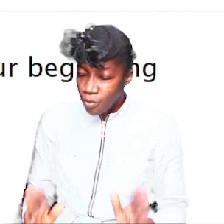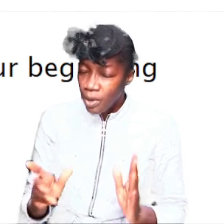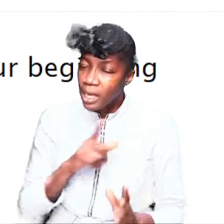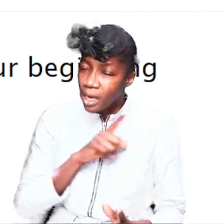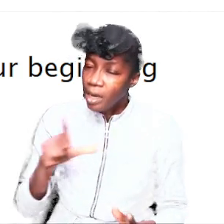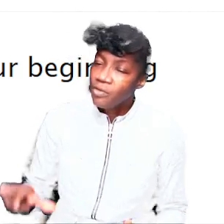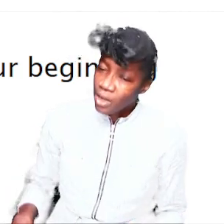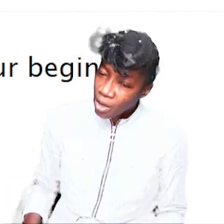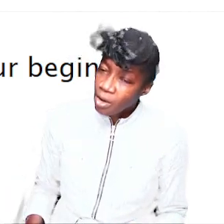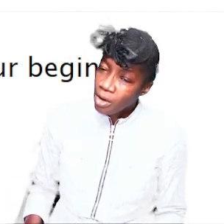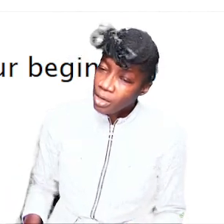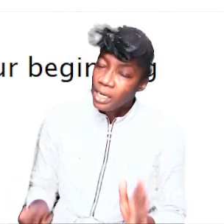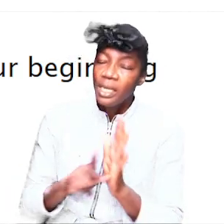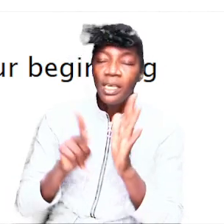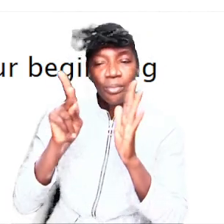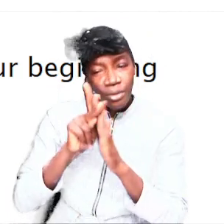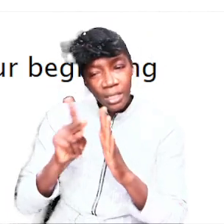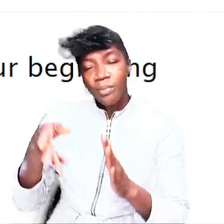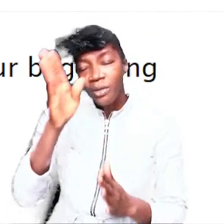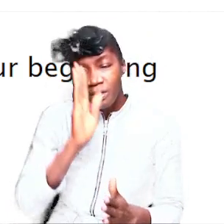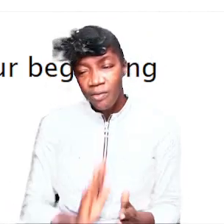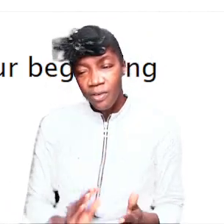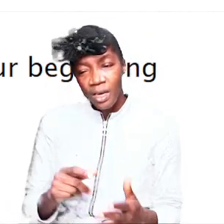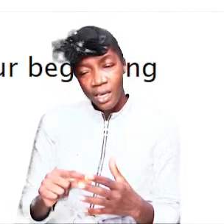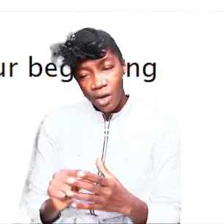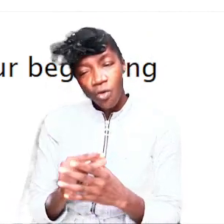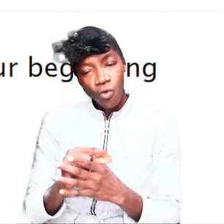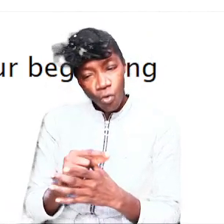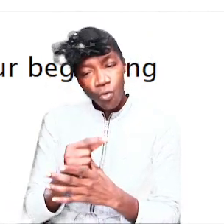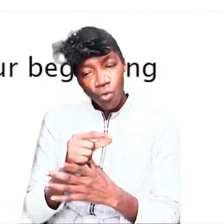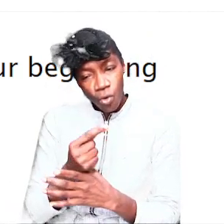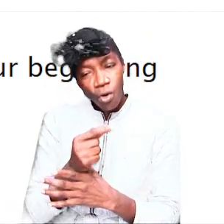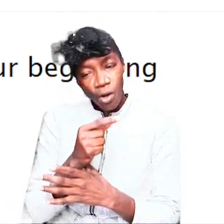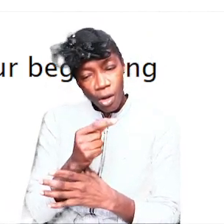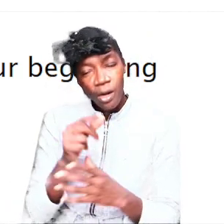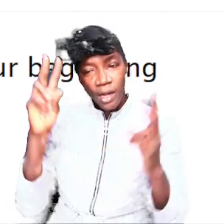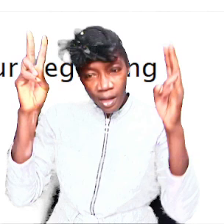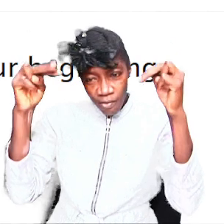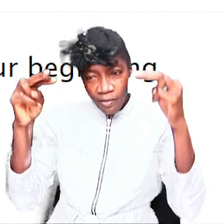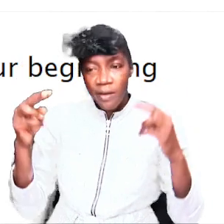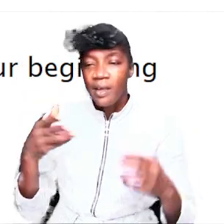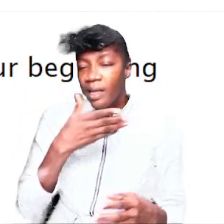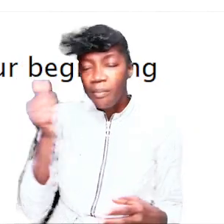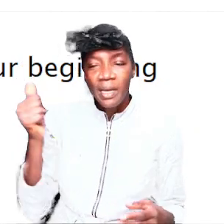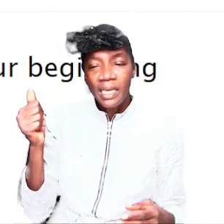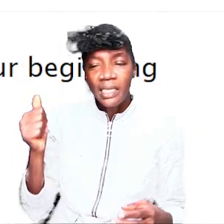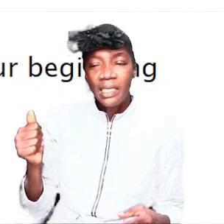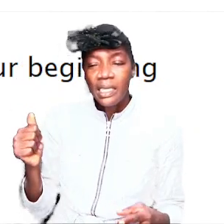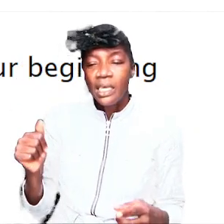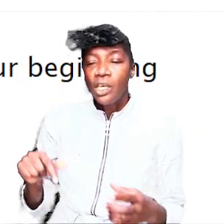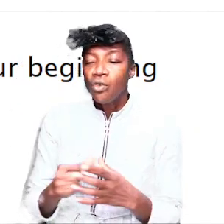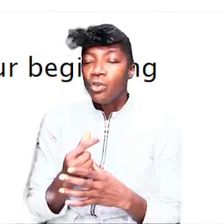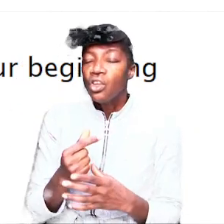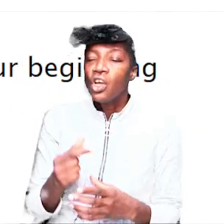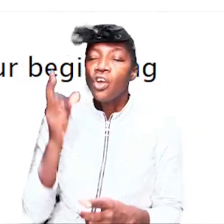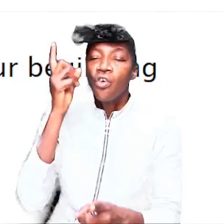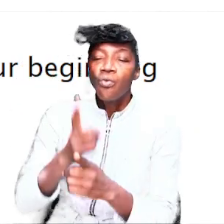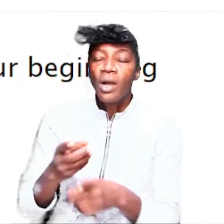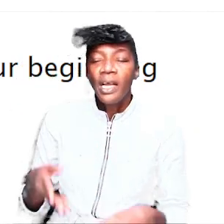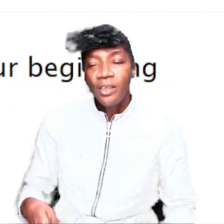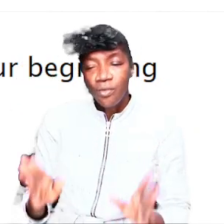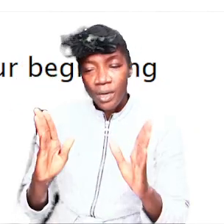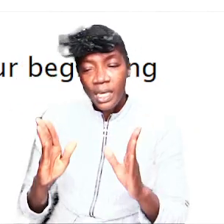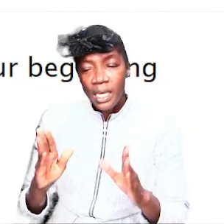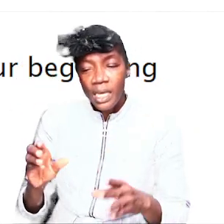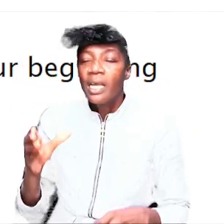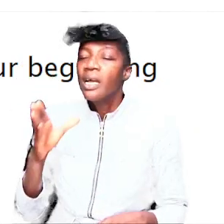teach her the principles of God and grow her up, try her very best to grow her up in the right way. Her mother, when she was going to